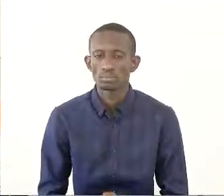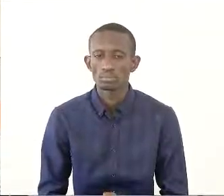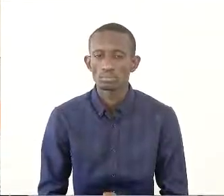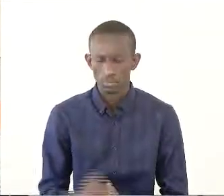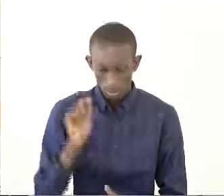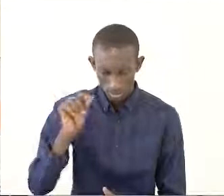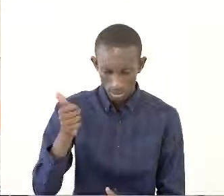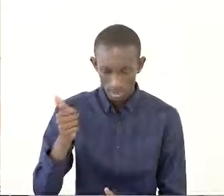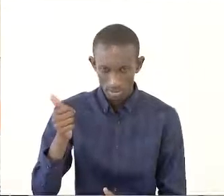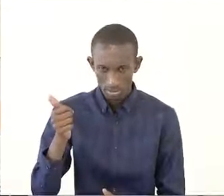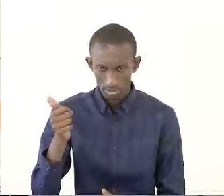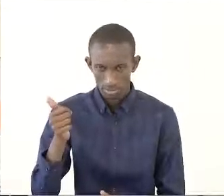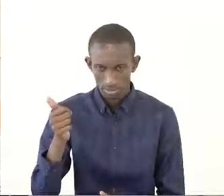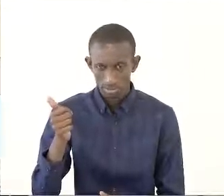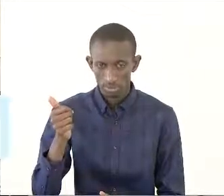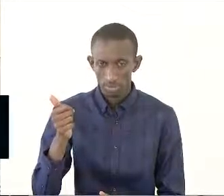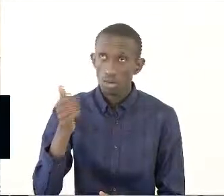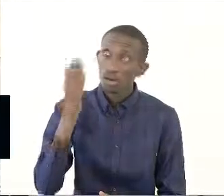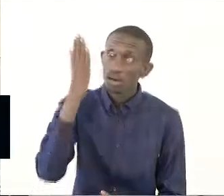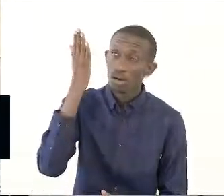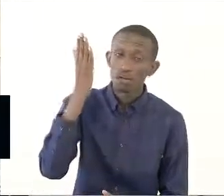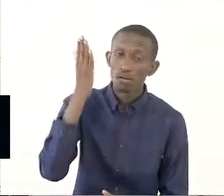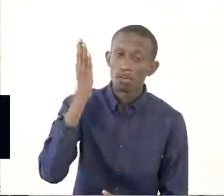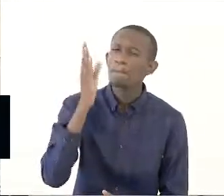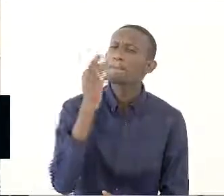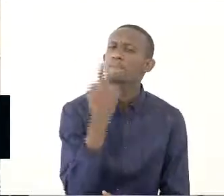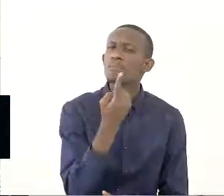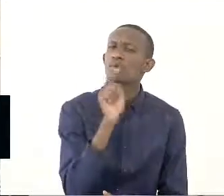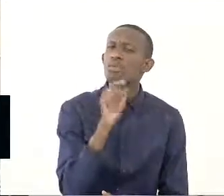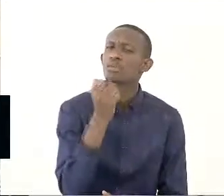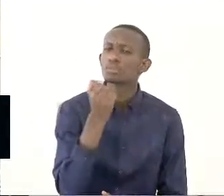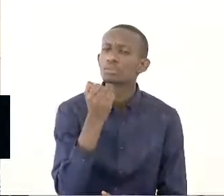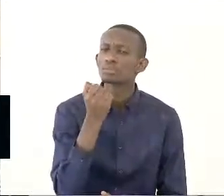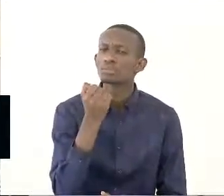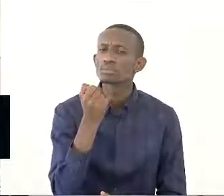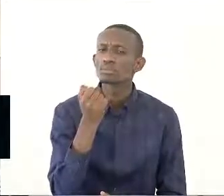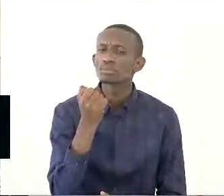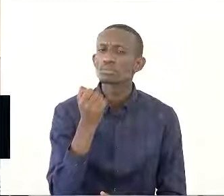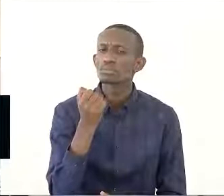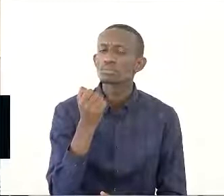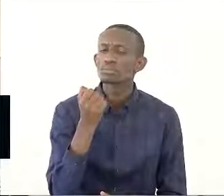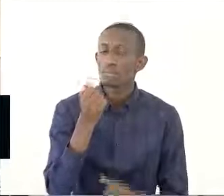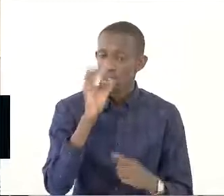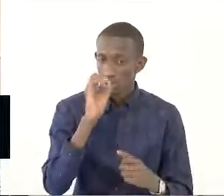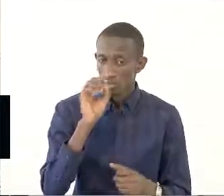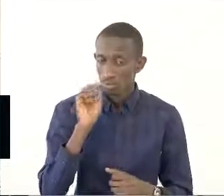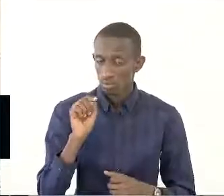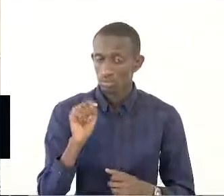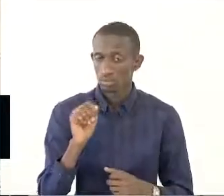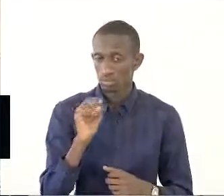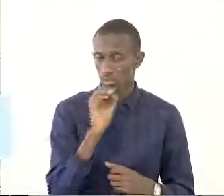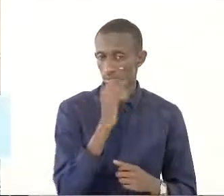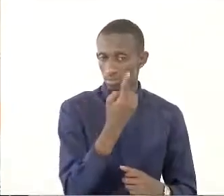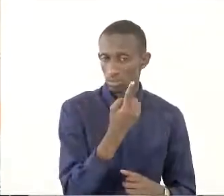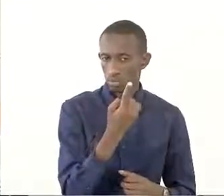other point is here. 1.5 on x and a negative 0 point. 1.5 is